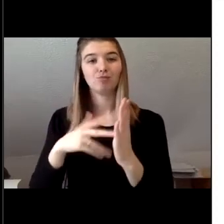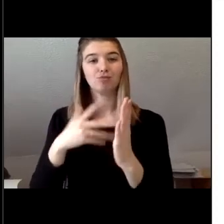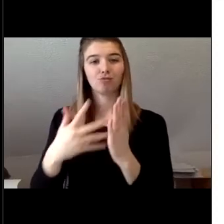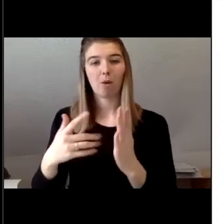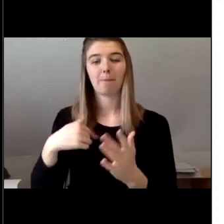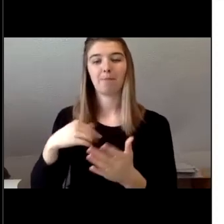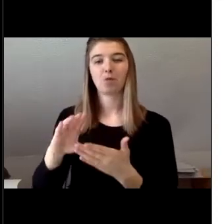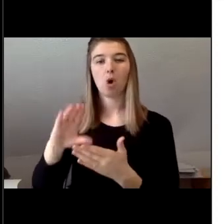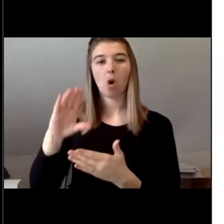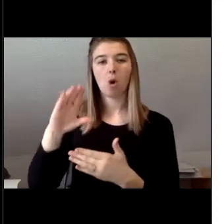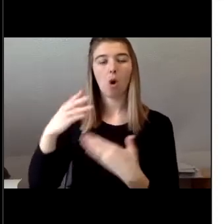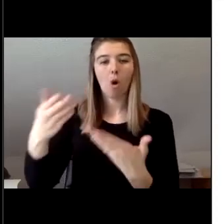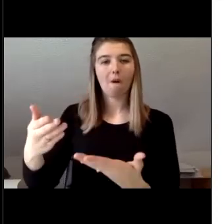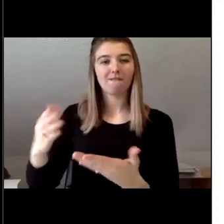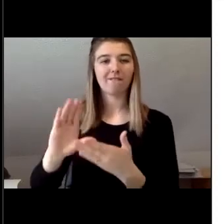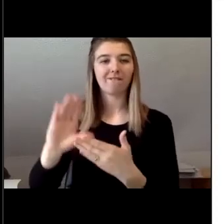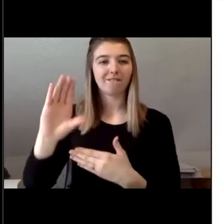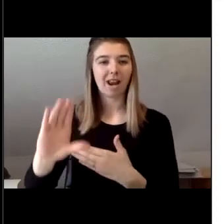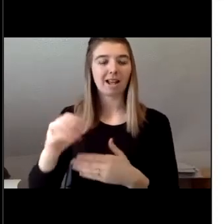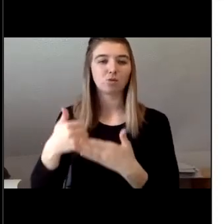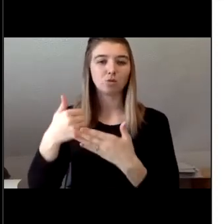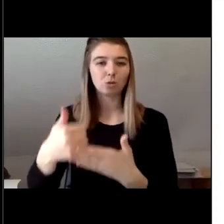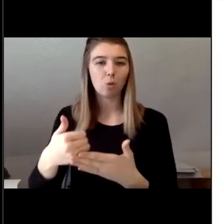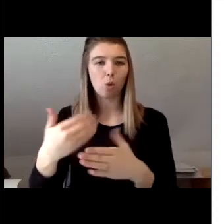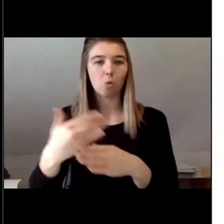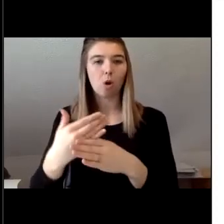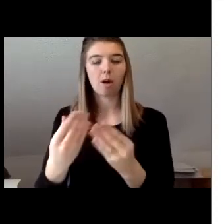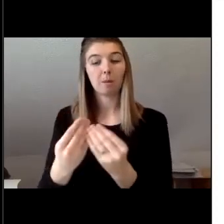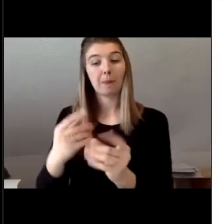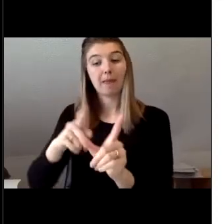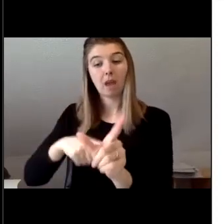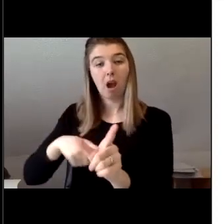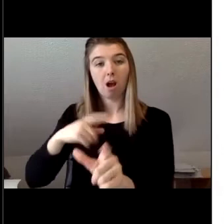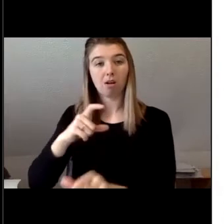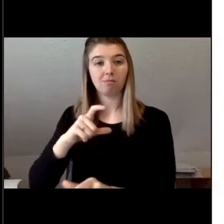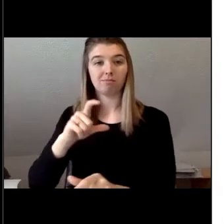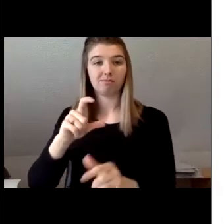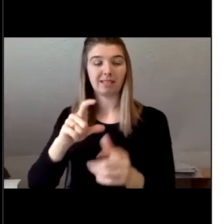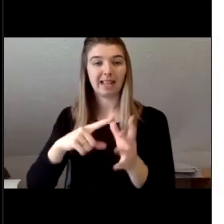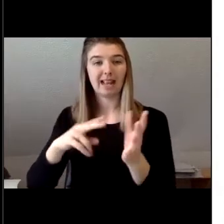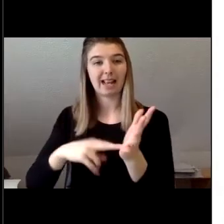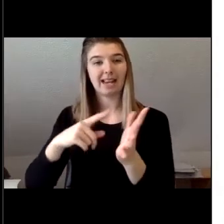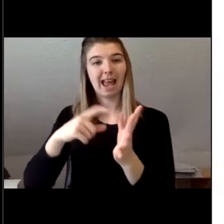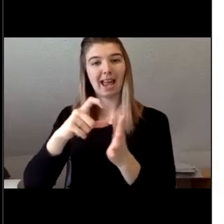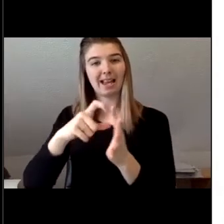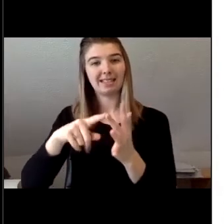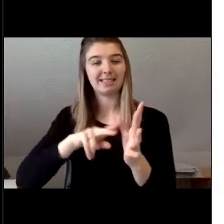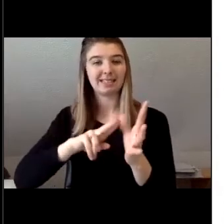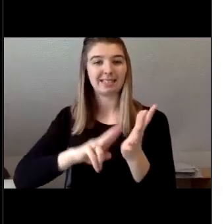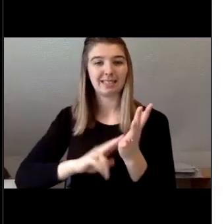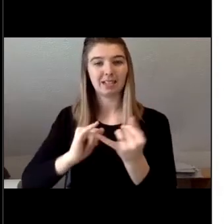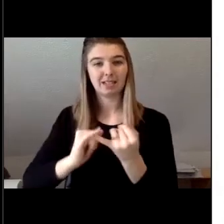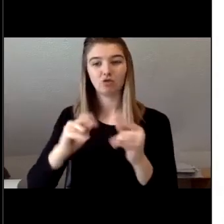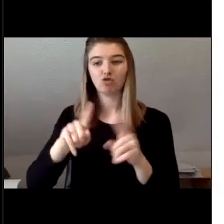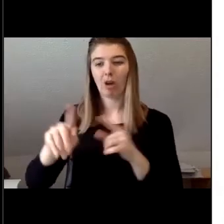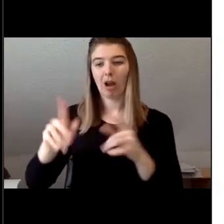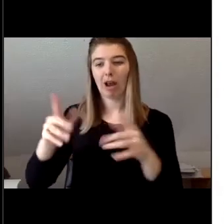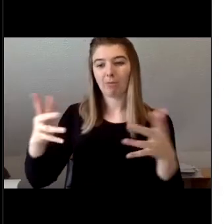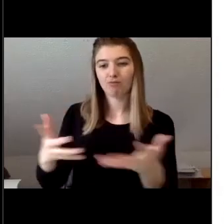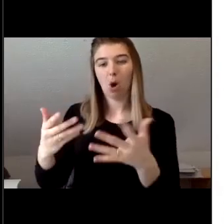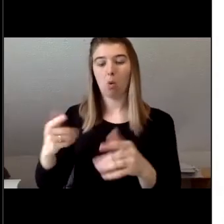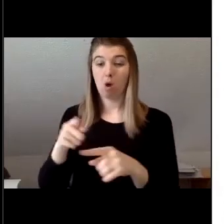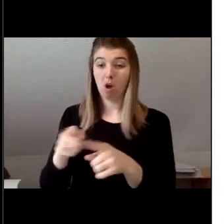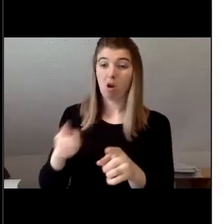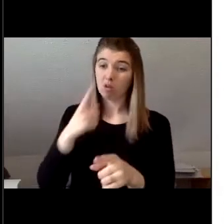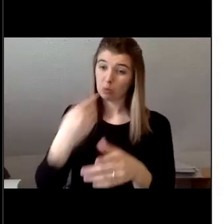to organizations working with young Canadians to promote an understanding of science and engineering. This